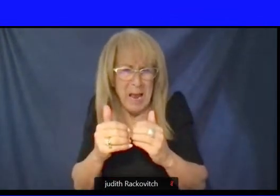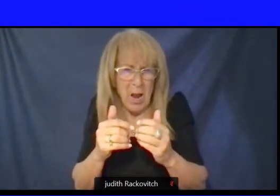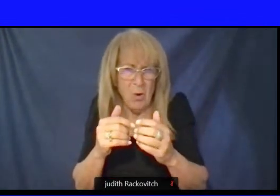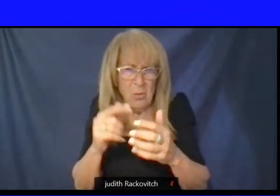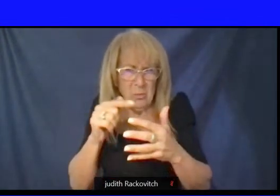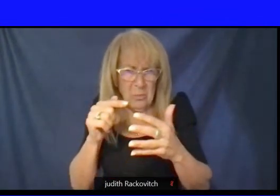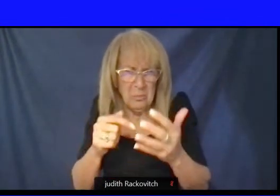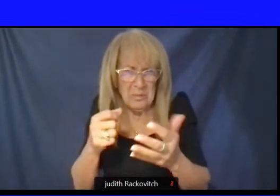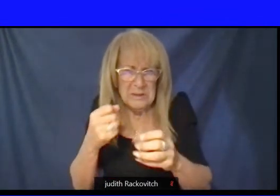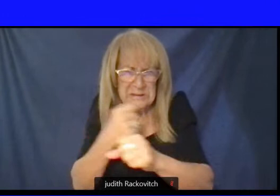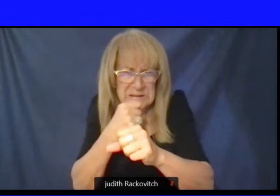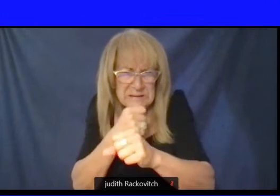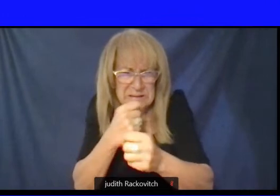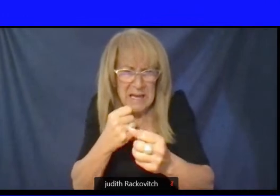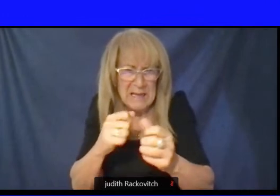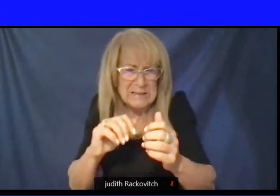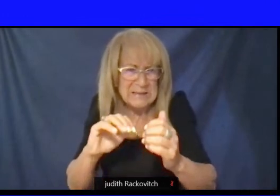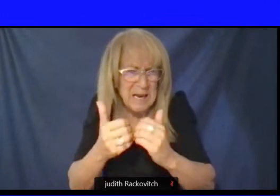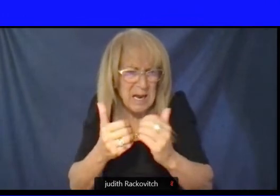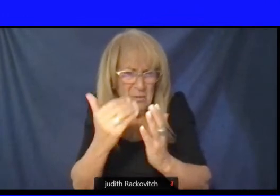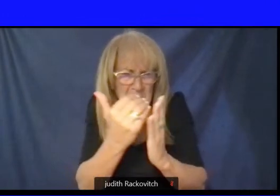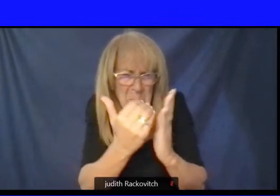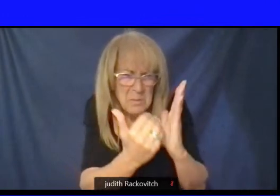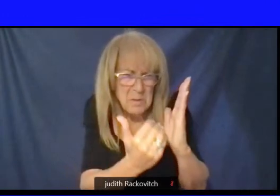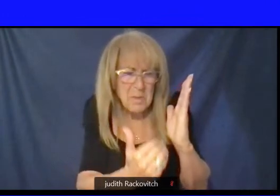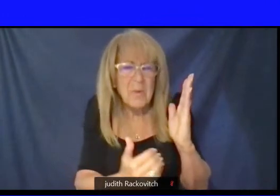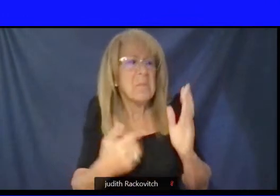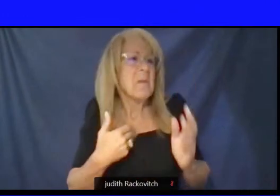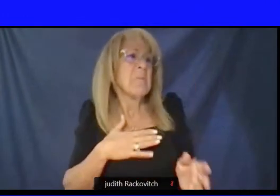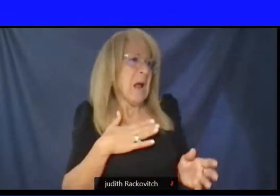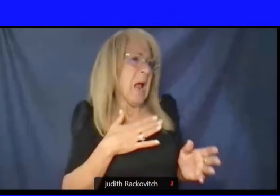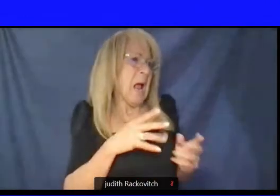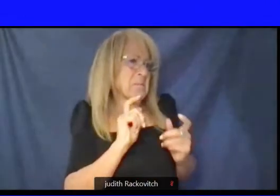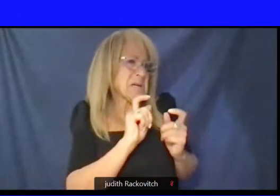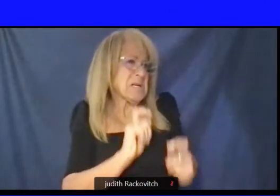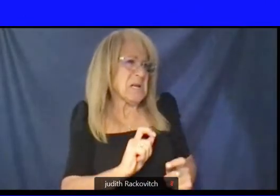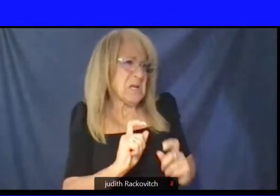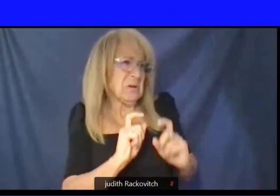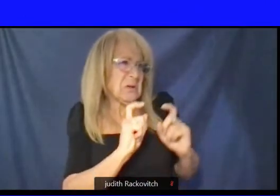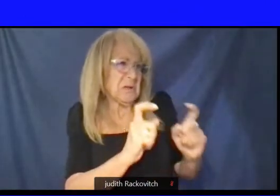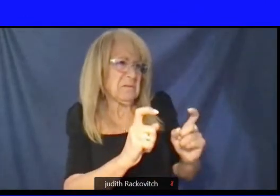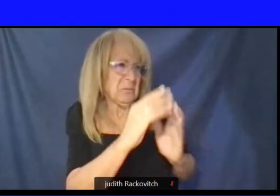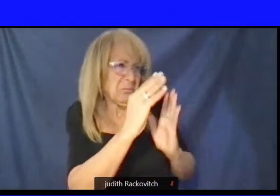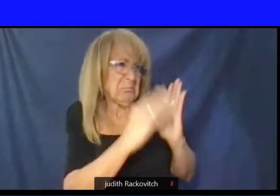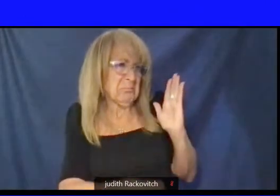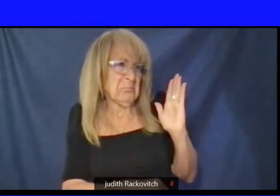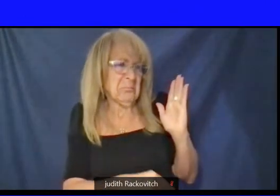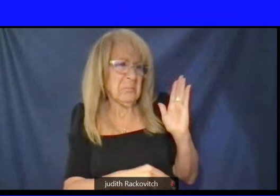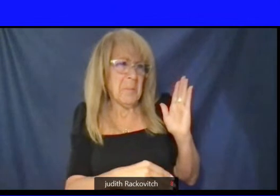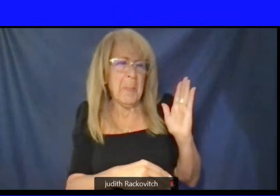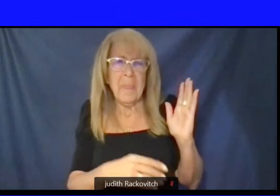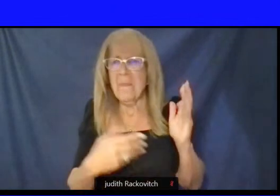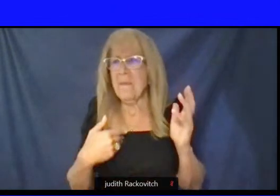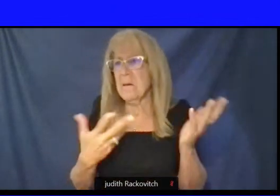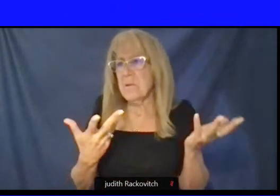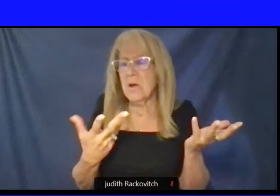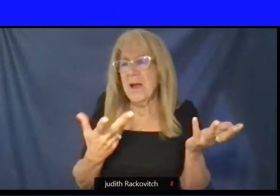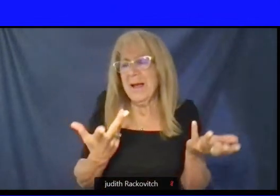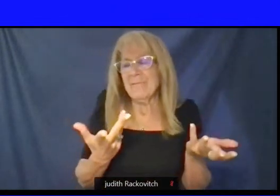finding the help they really needed. So thank you. This is remarkable, and all the details I'm sure will be worked